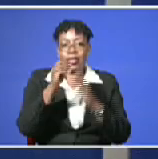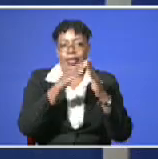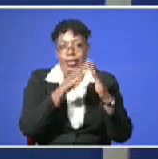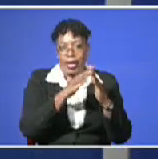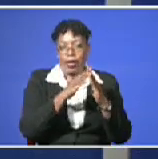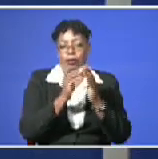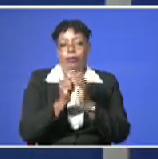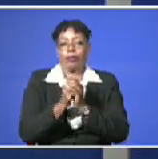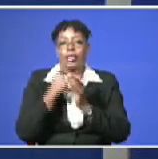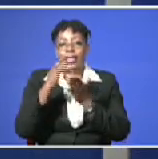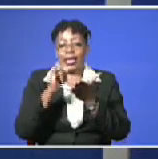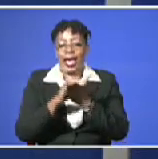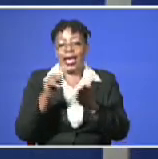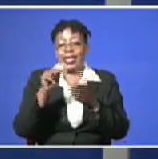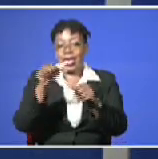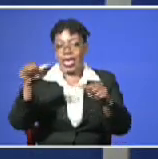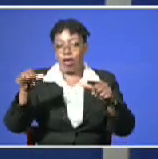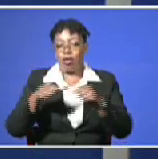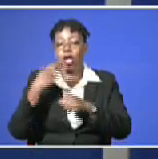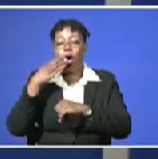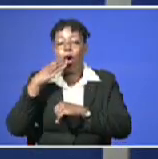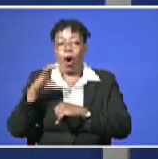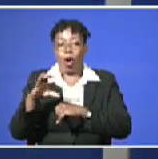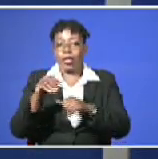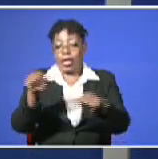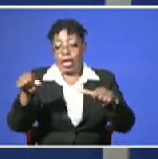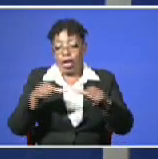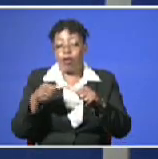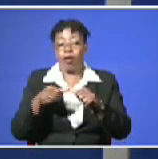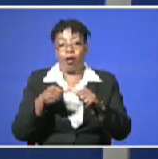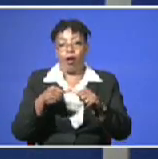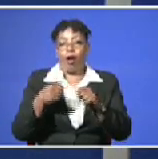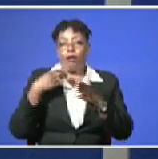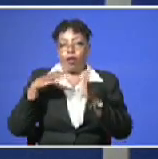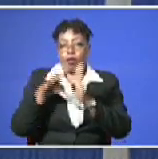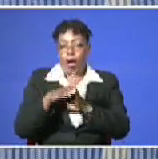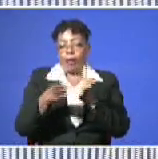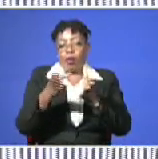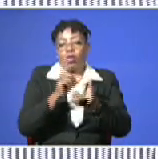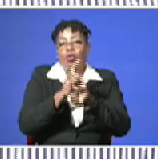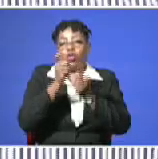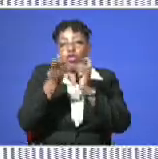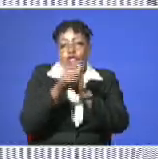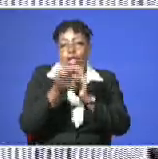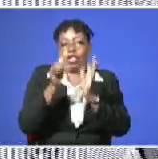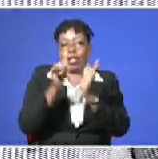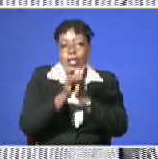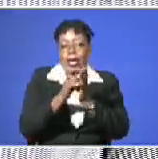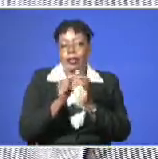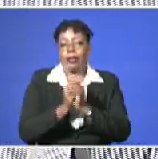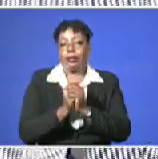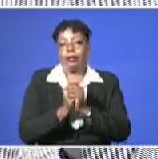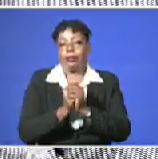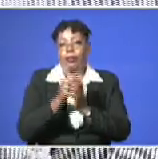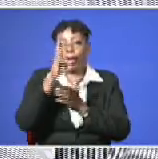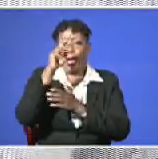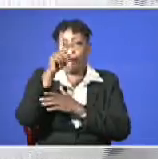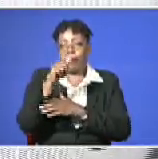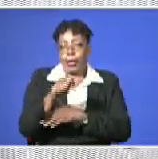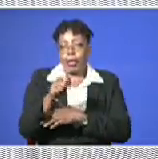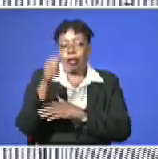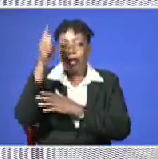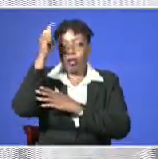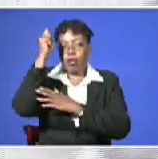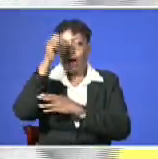is considered a hotspot for crime, he's working to change that perception. Member of Parliament for Bayne and Grantstown,